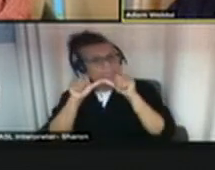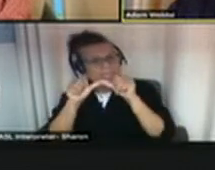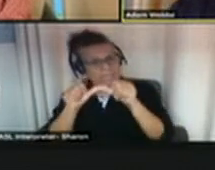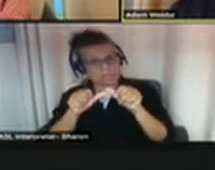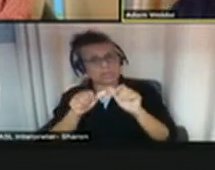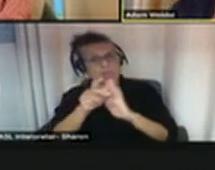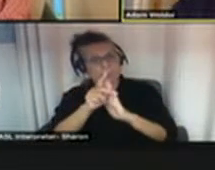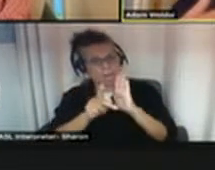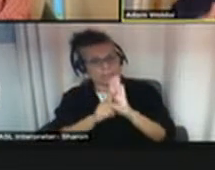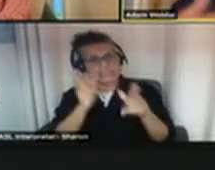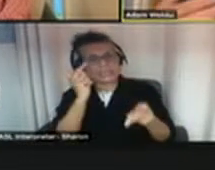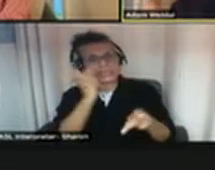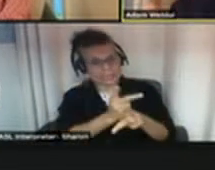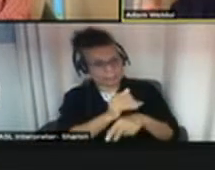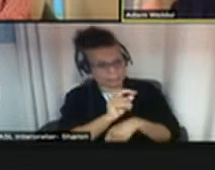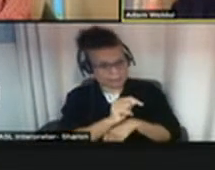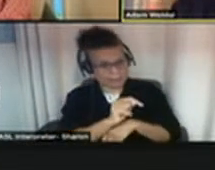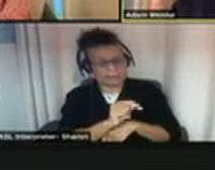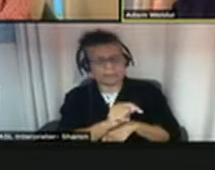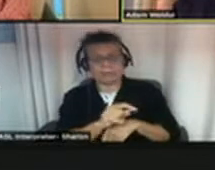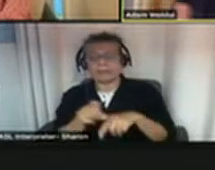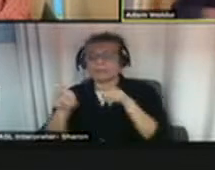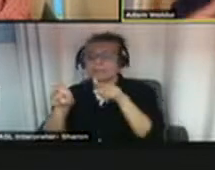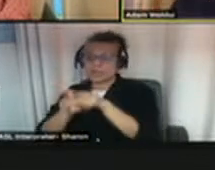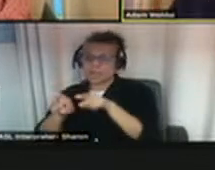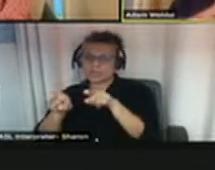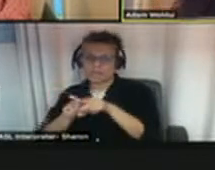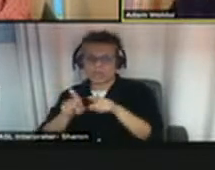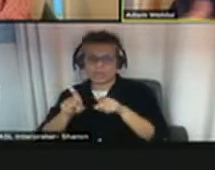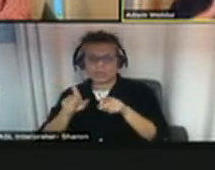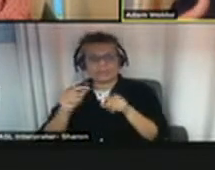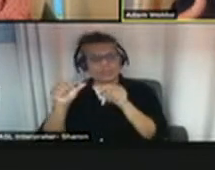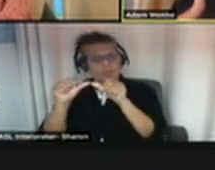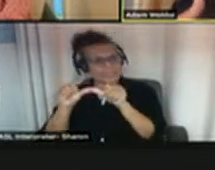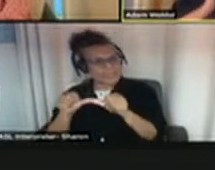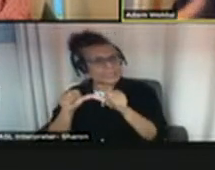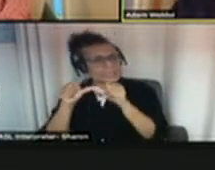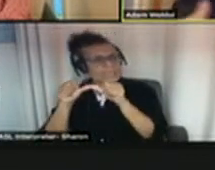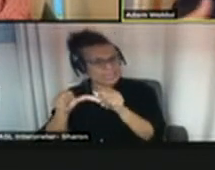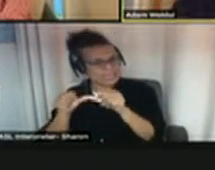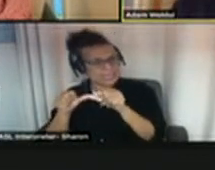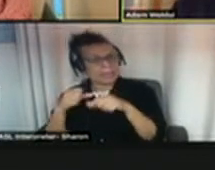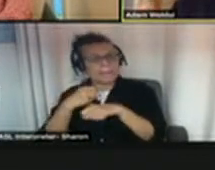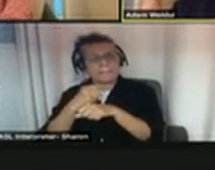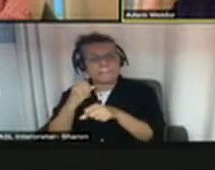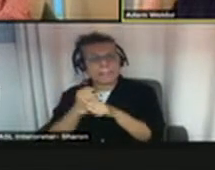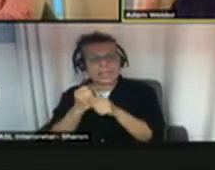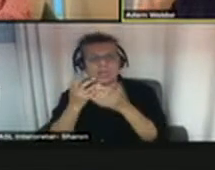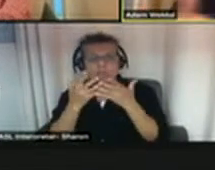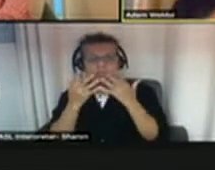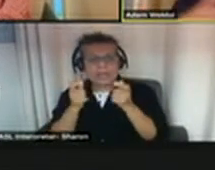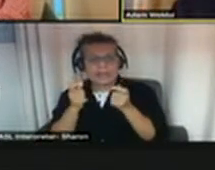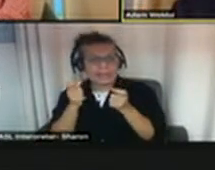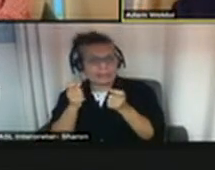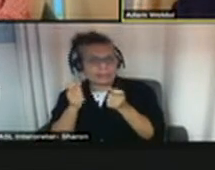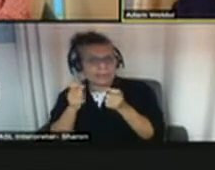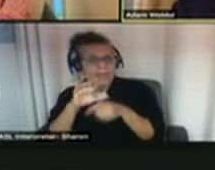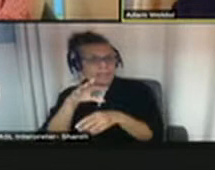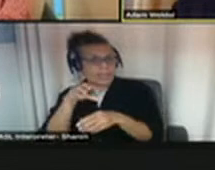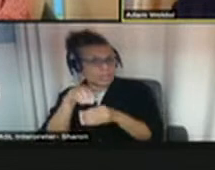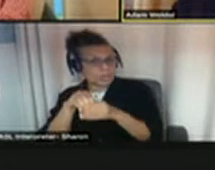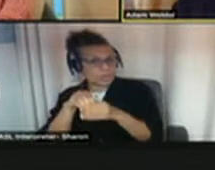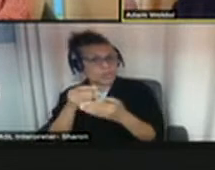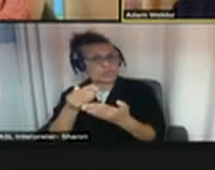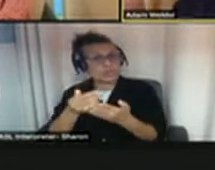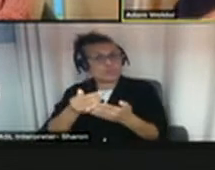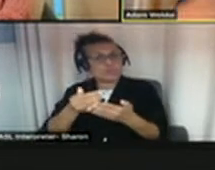in place. A part of me thinks we should also, just for consistency's sake, make a friendly amendment to it that includes pre-Ks,